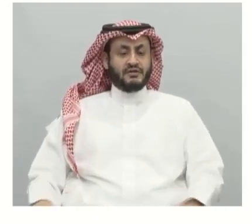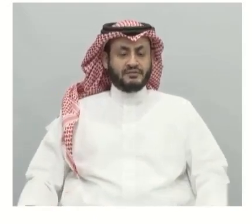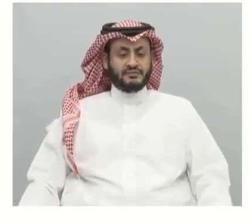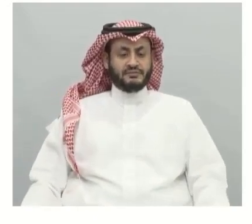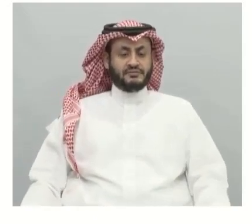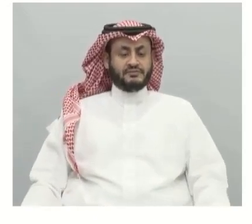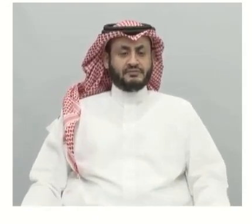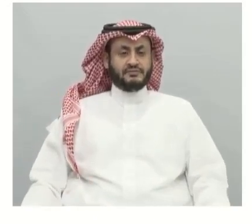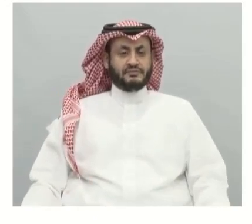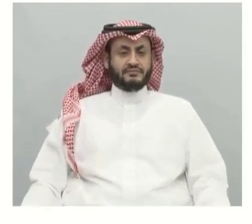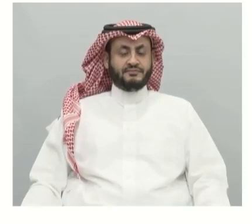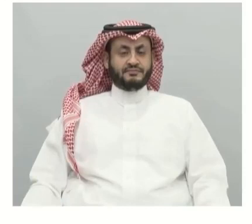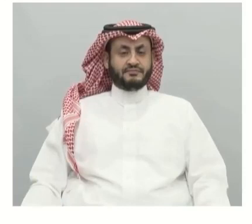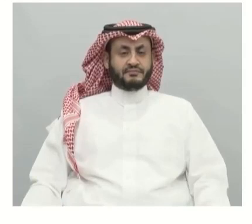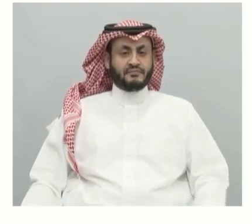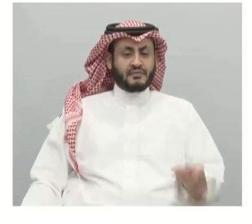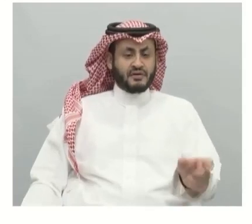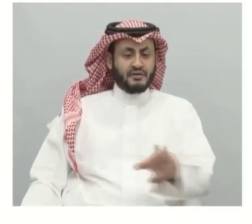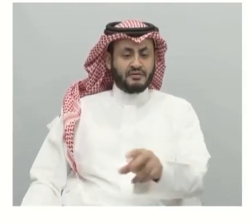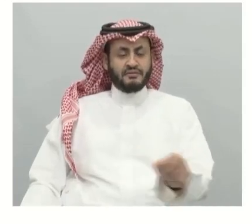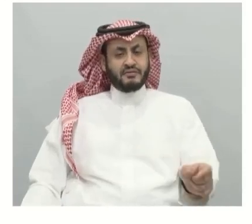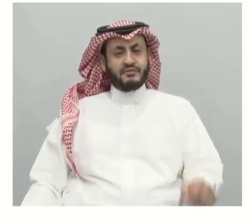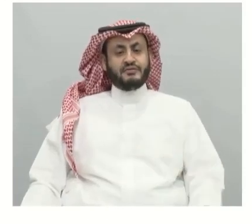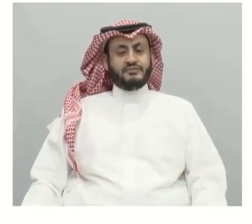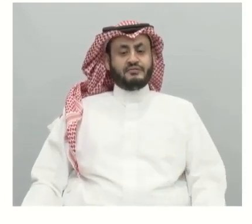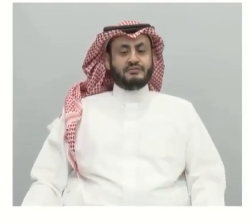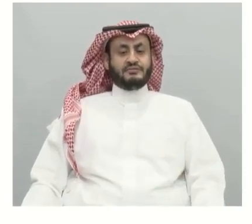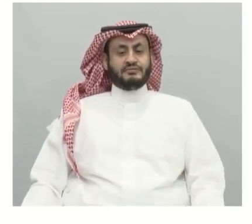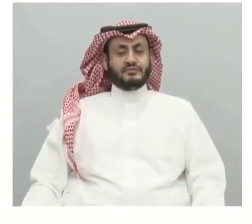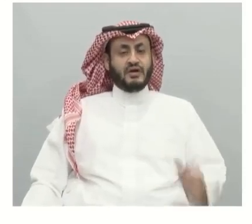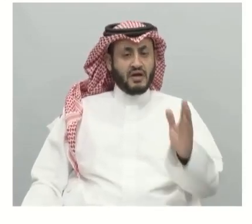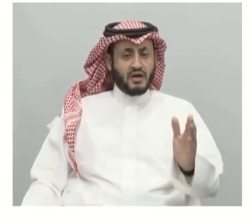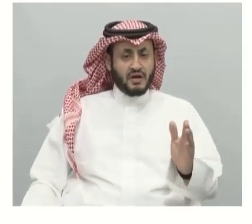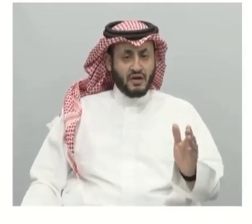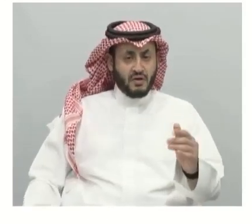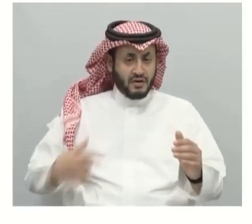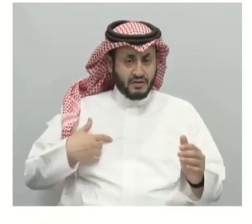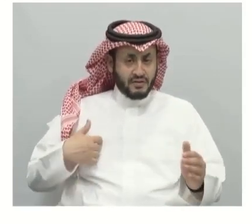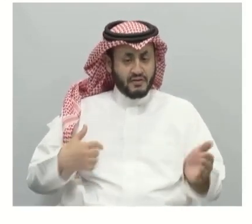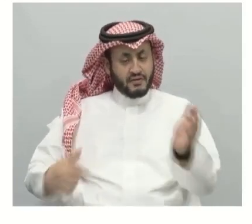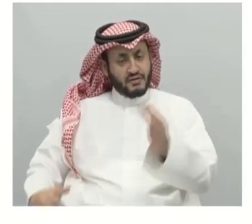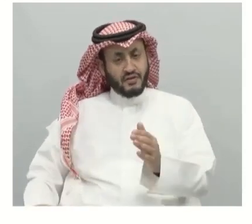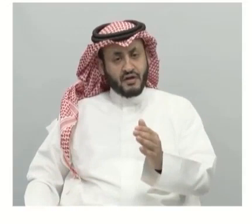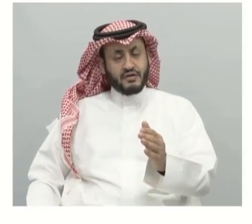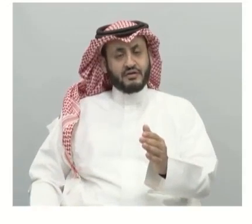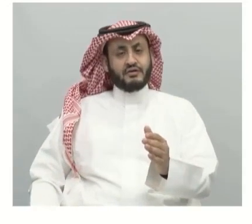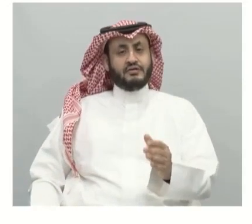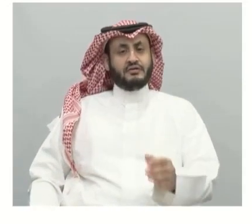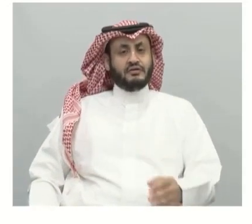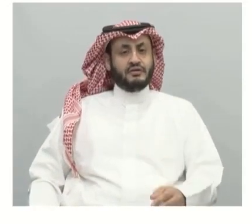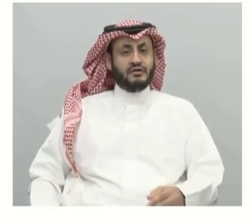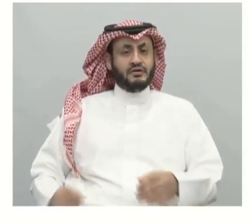London. Spain, Spanish, Madrid. Mexico,